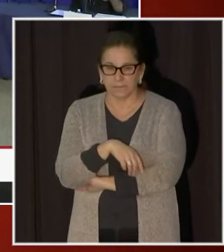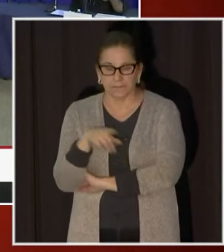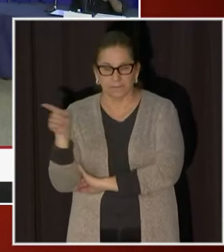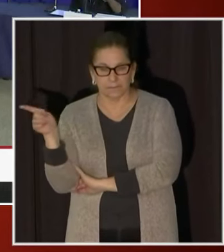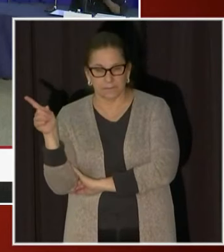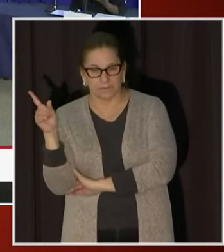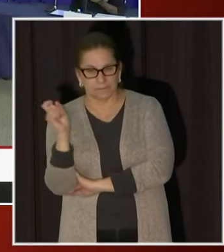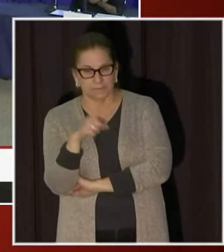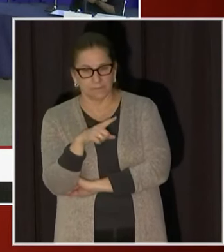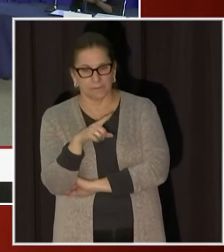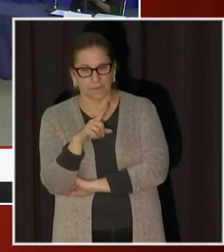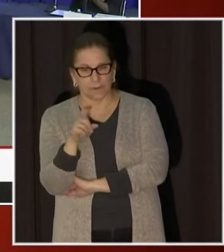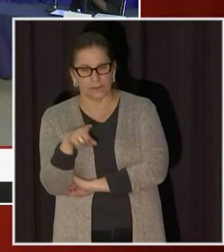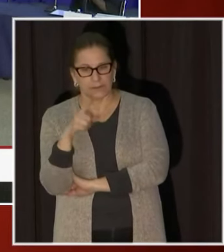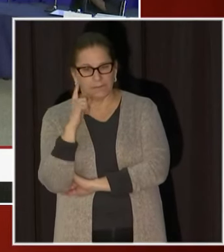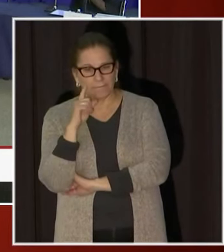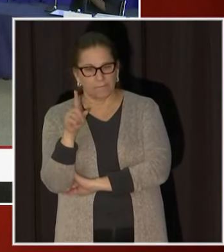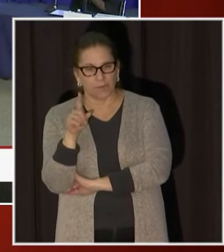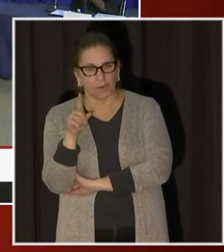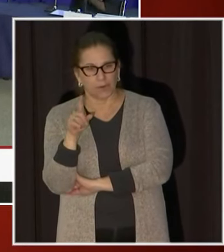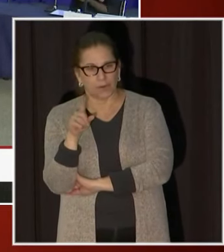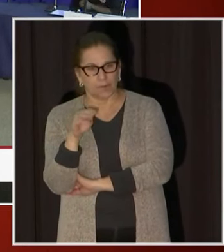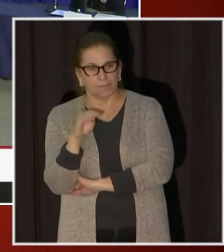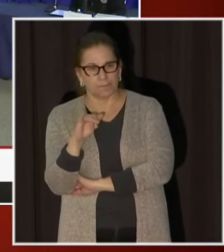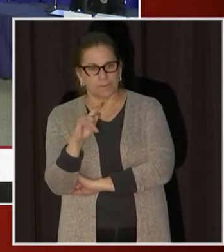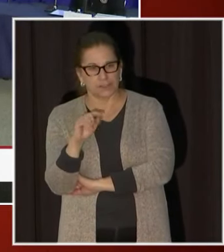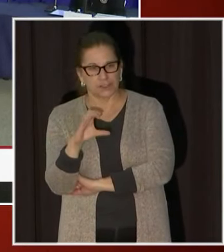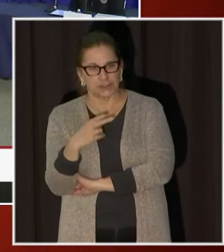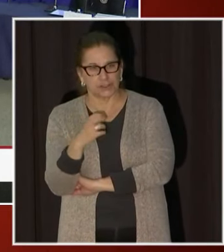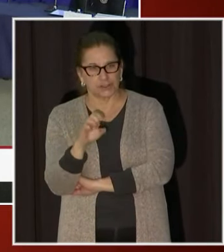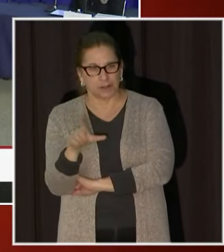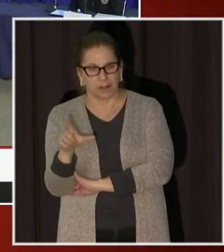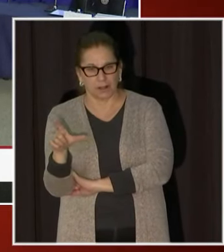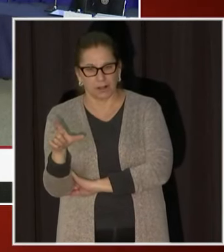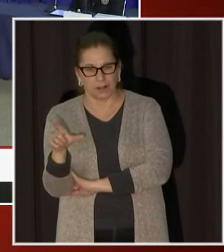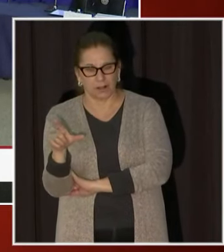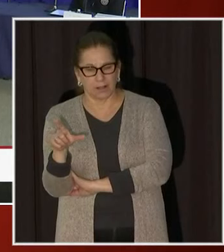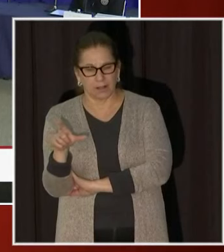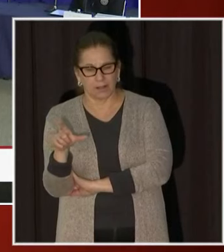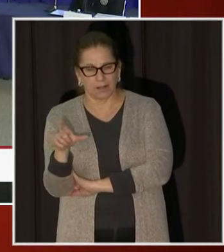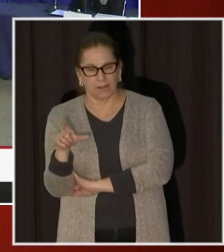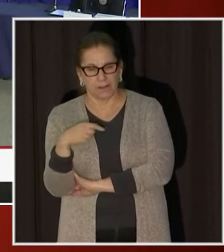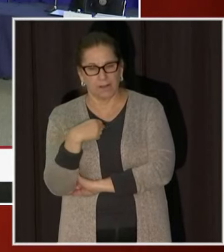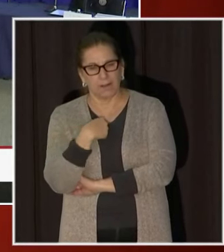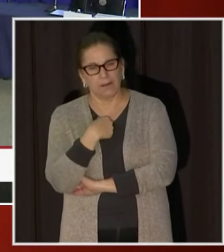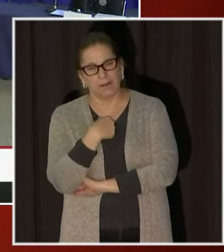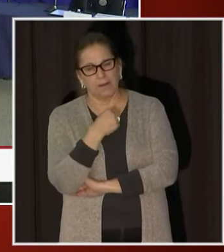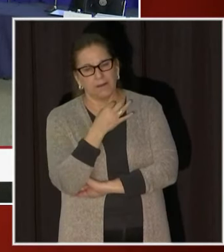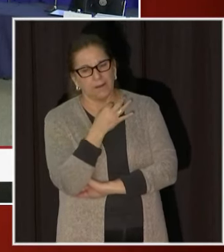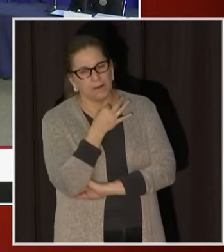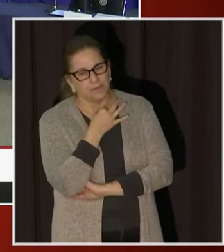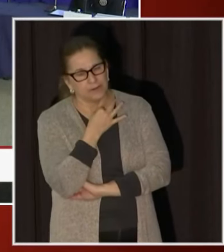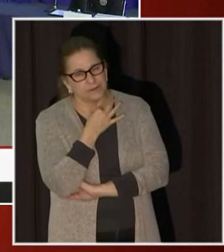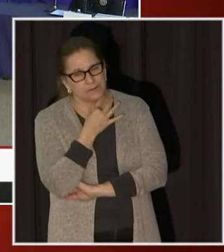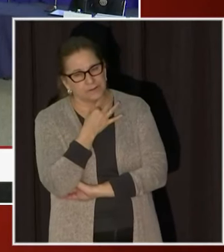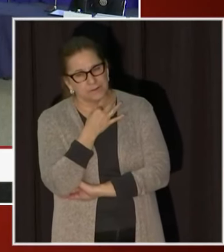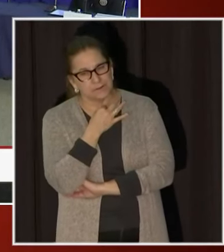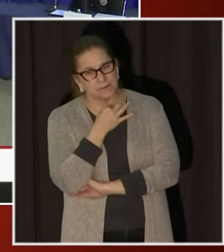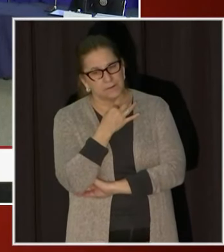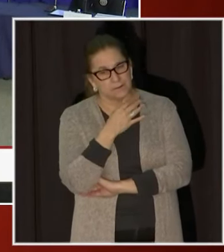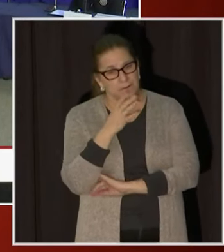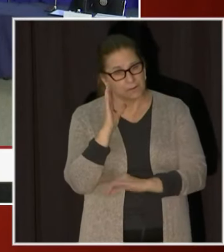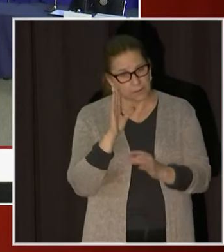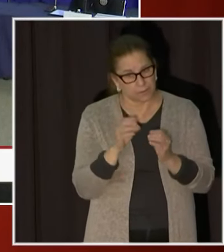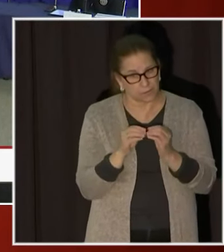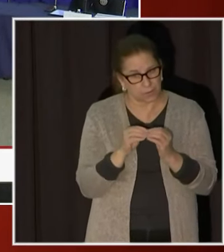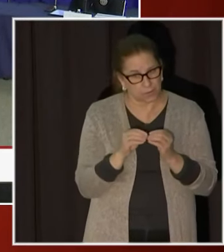Dr. Mitchell, I'm just curious. Obviously a lot more deaths in the city. Is an autopsy required in each of